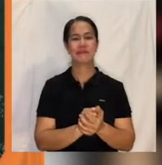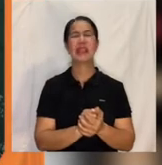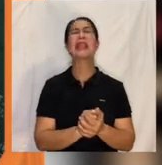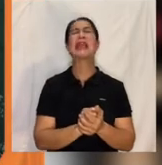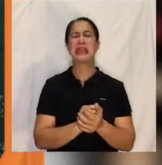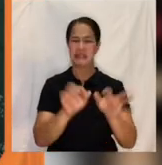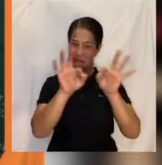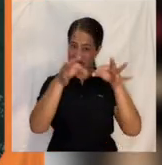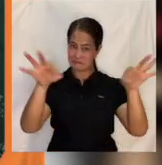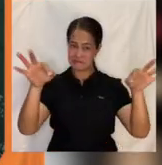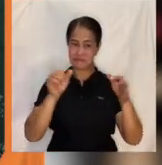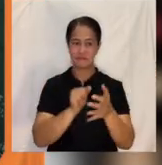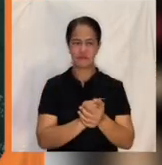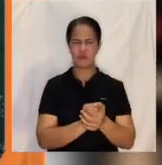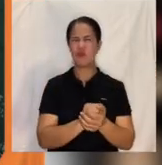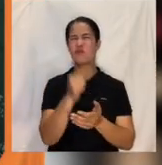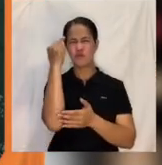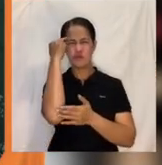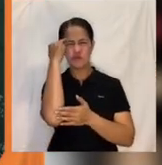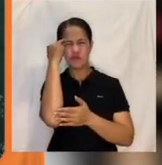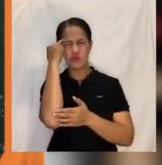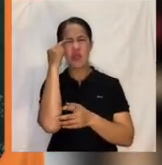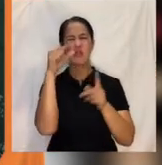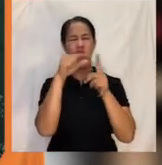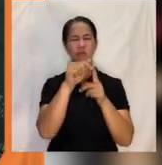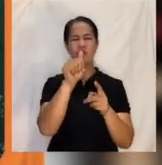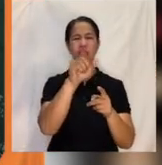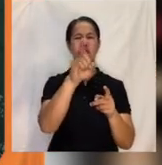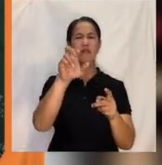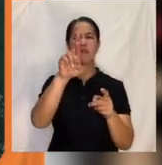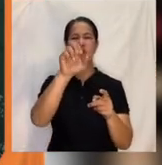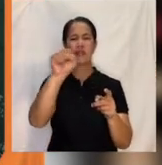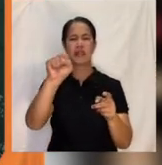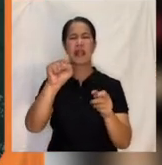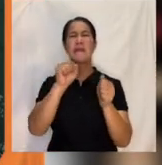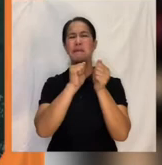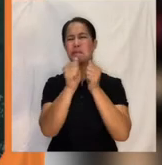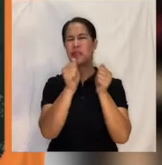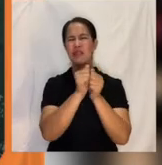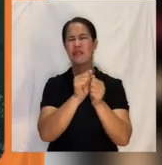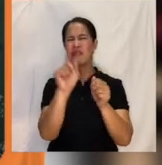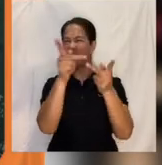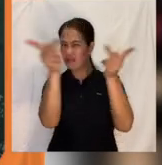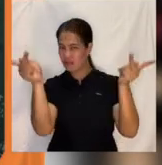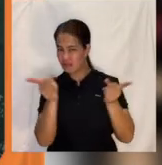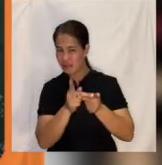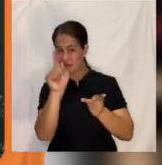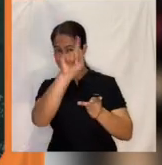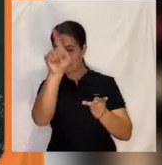In this sentence, do you think the word address refers to a place?